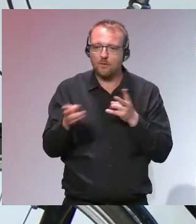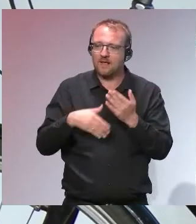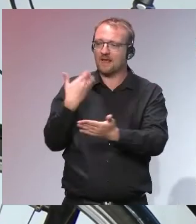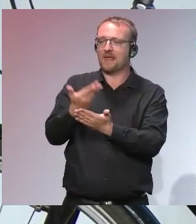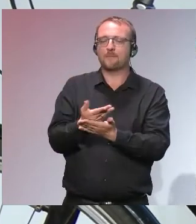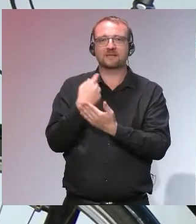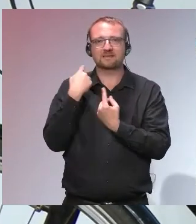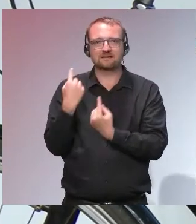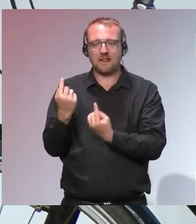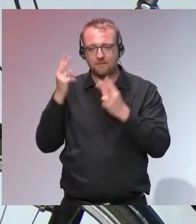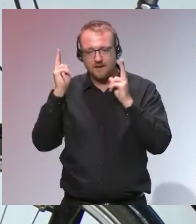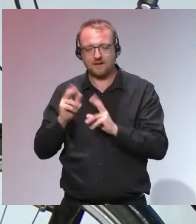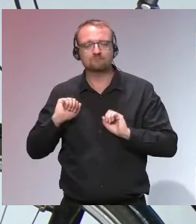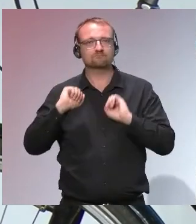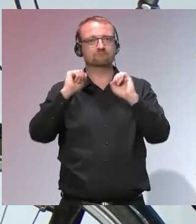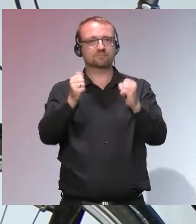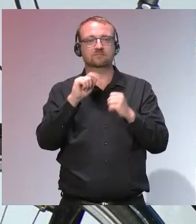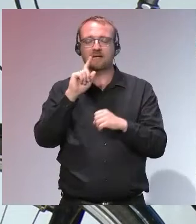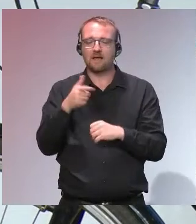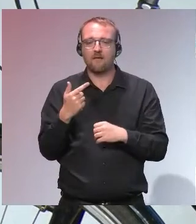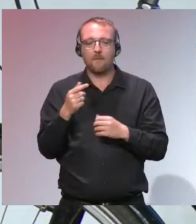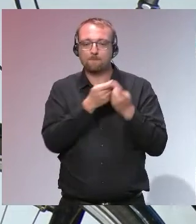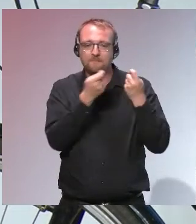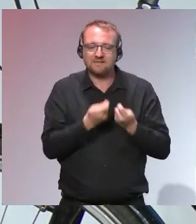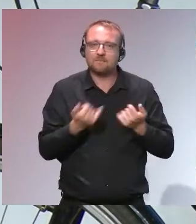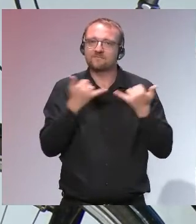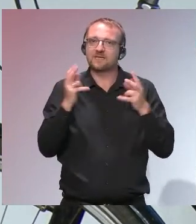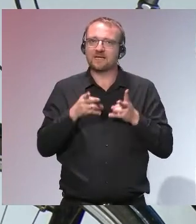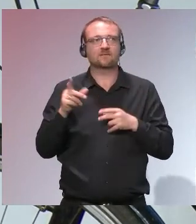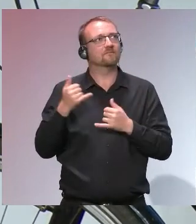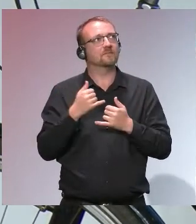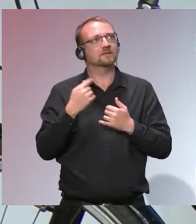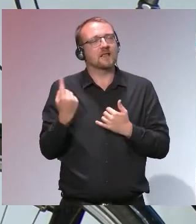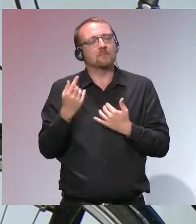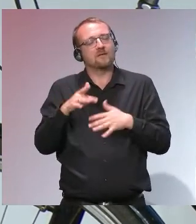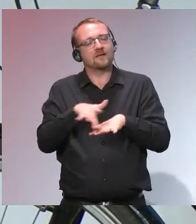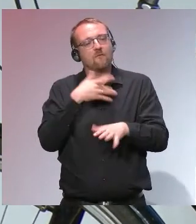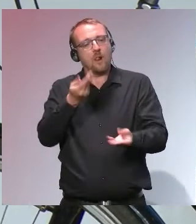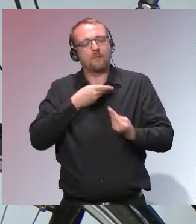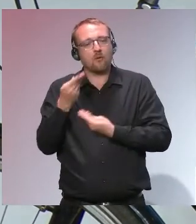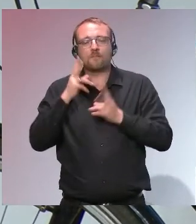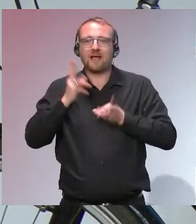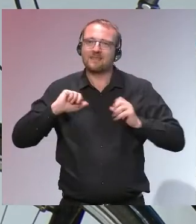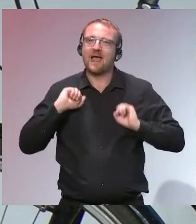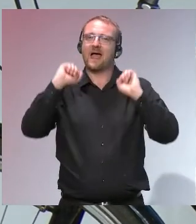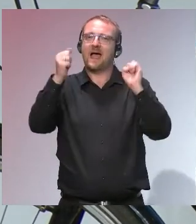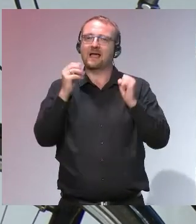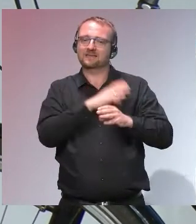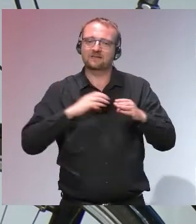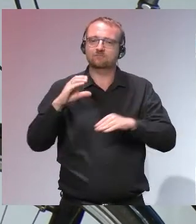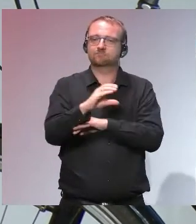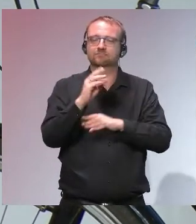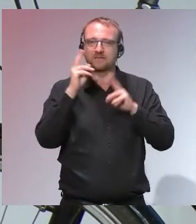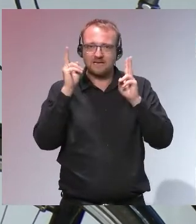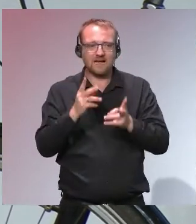feel that they're, more in control. They're actually doing something. They're doing something to improve the state of the climate. So I think that's very important, that there are,